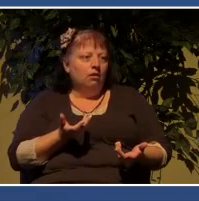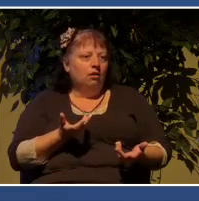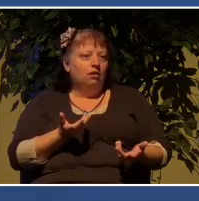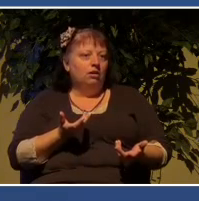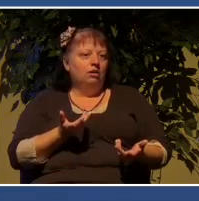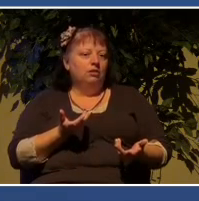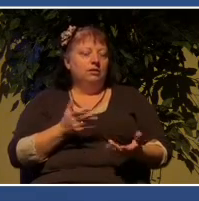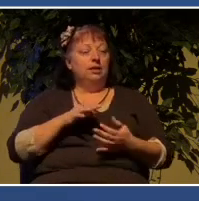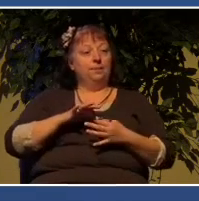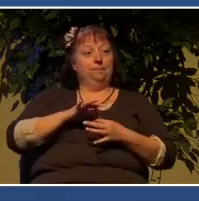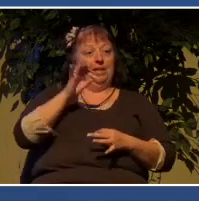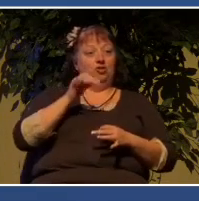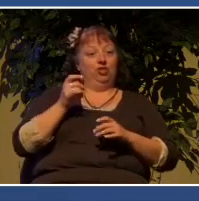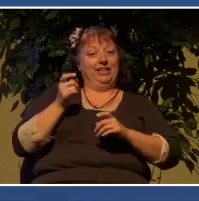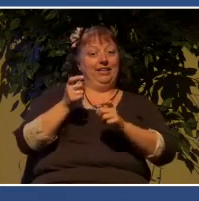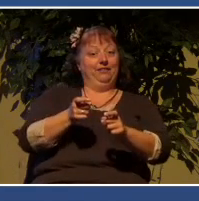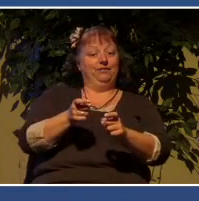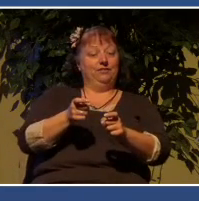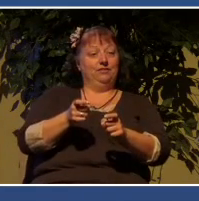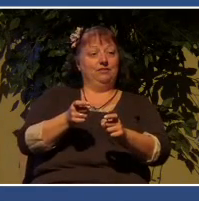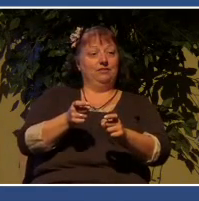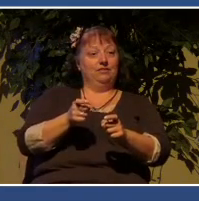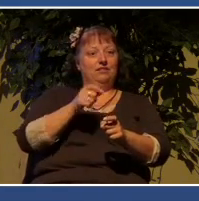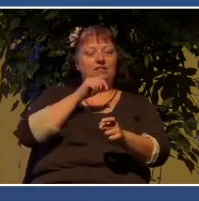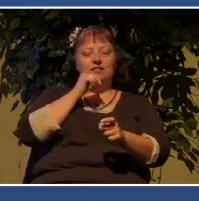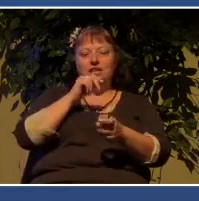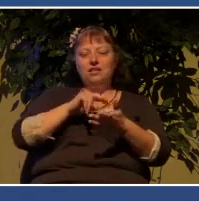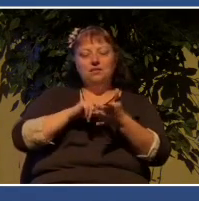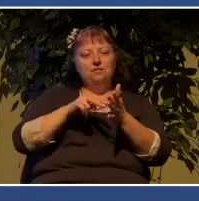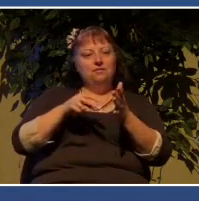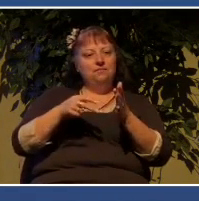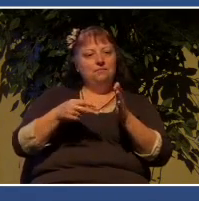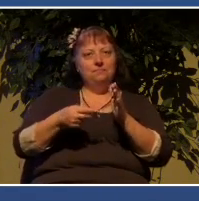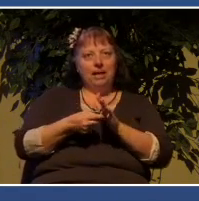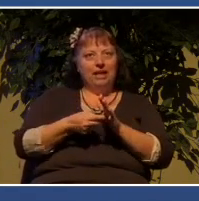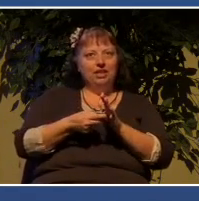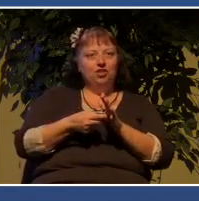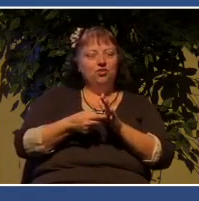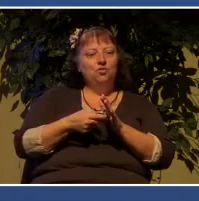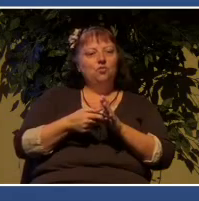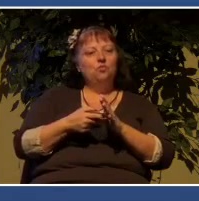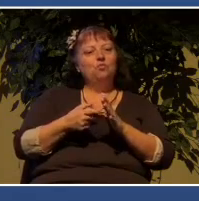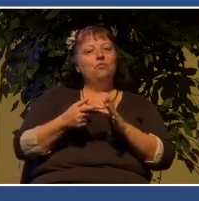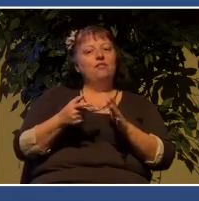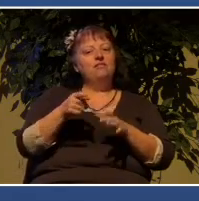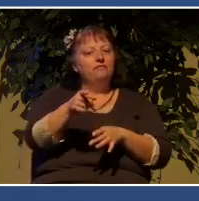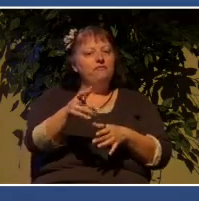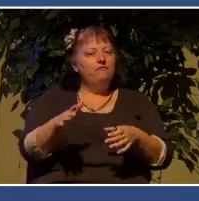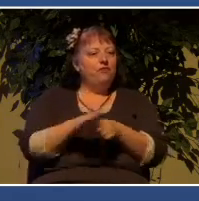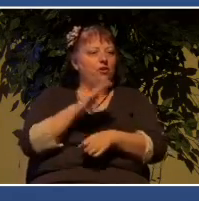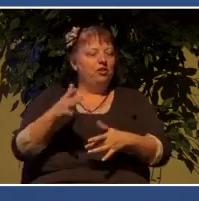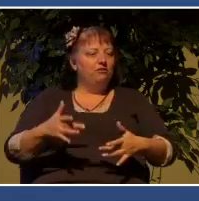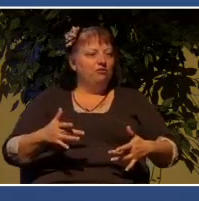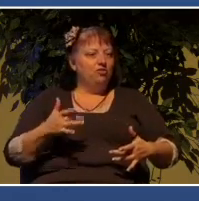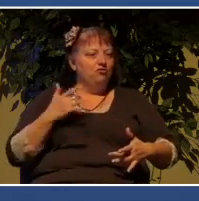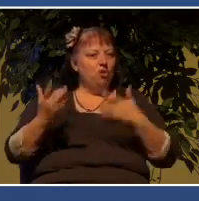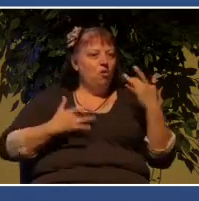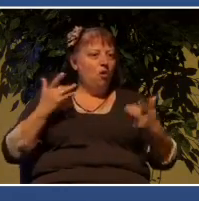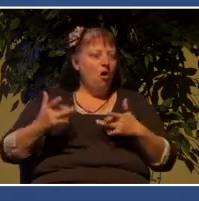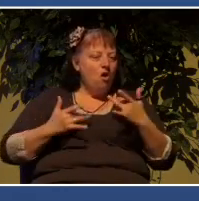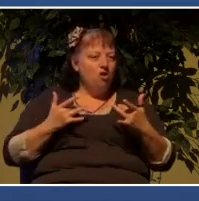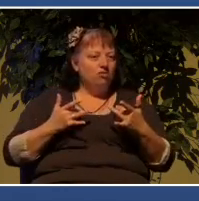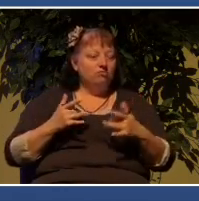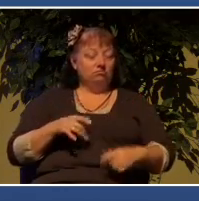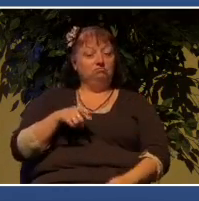Spiritual gifts does not make you spiritually mature. In fact, they were babes